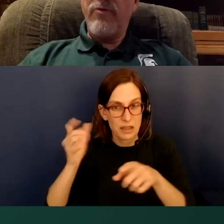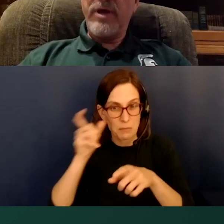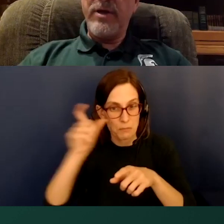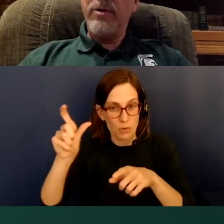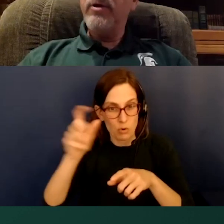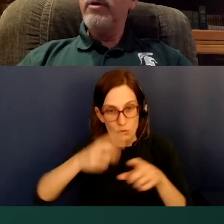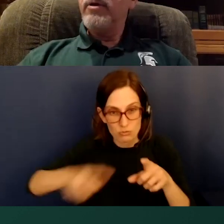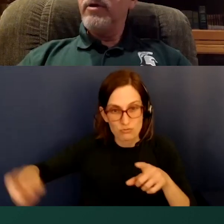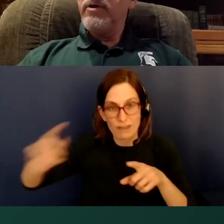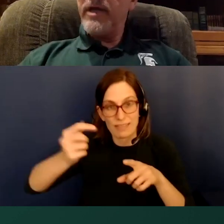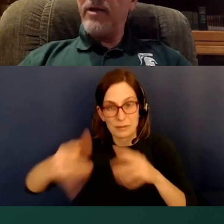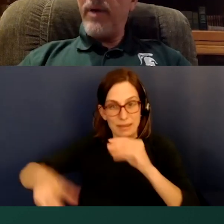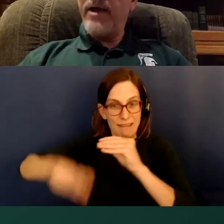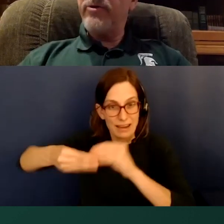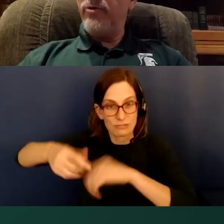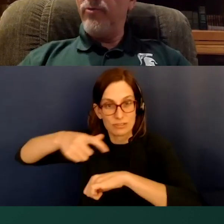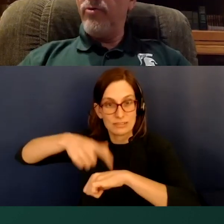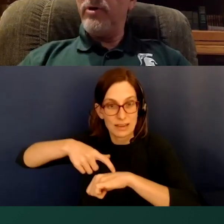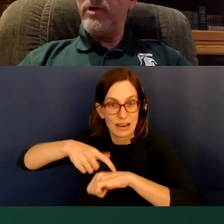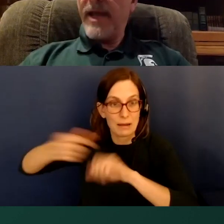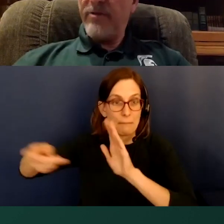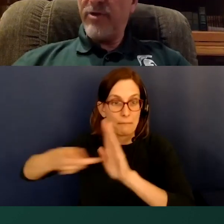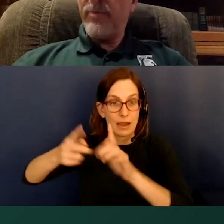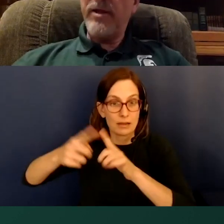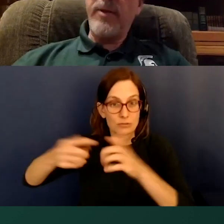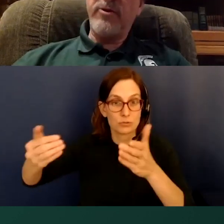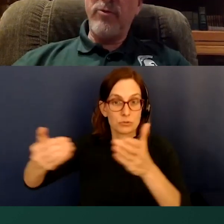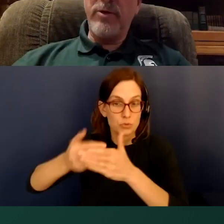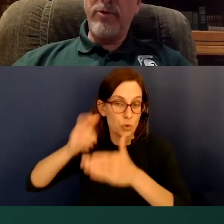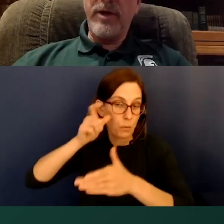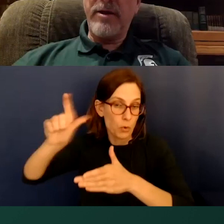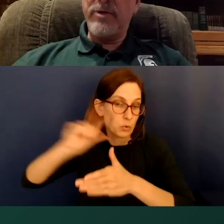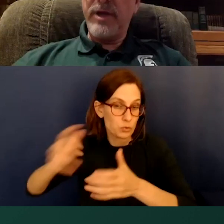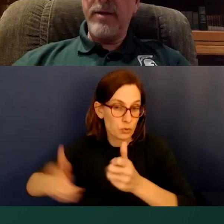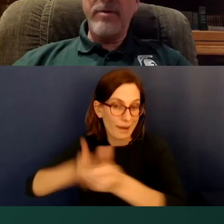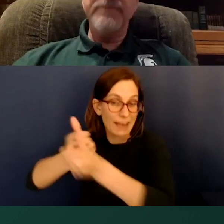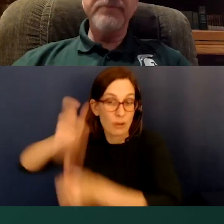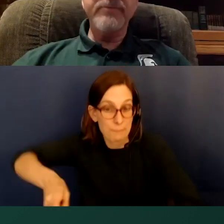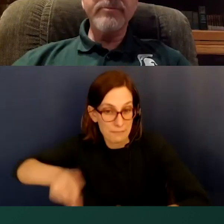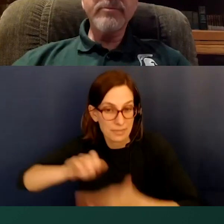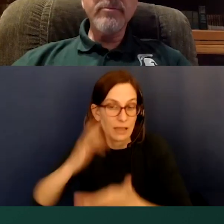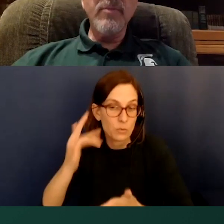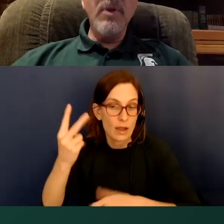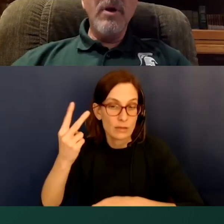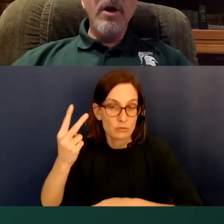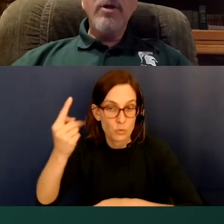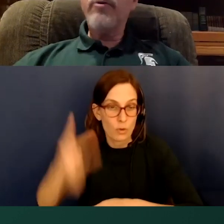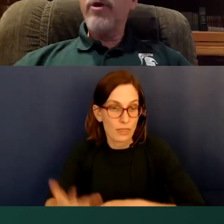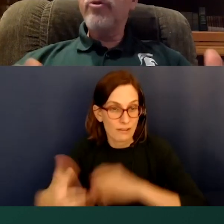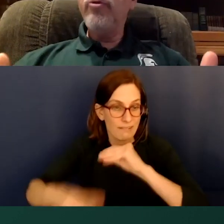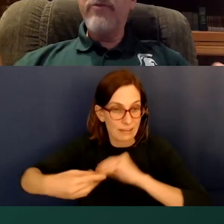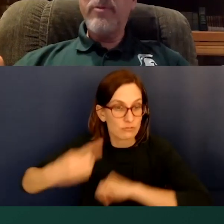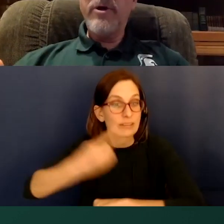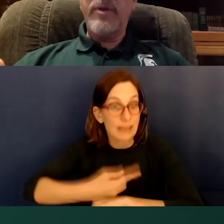time over here to get back to new moon to catch up. That's that 2 1/3 extra days. So